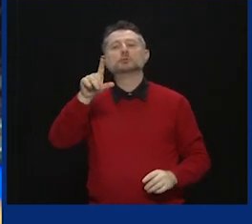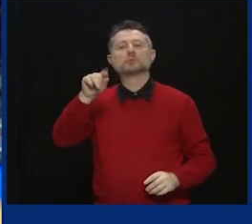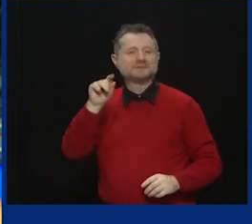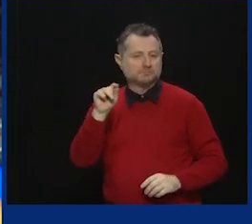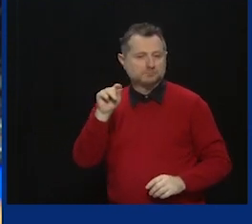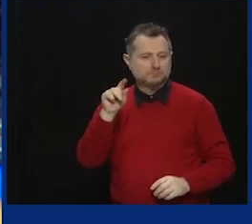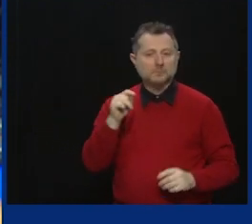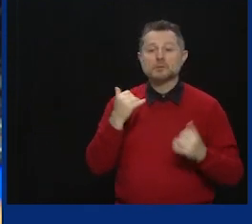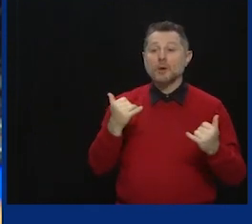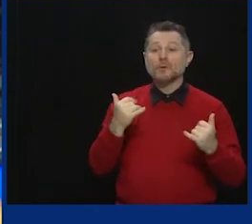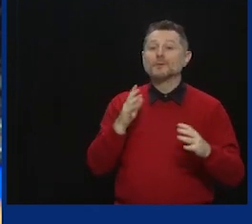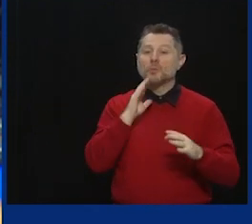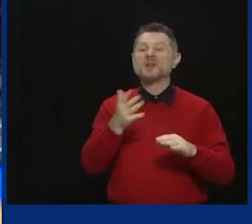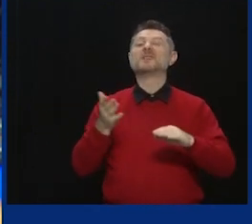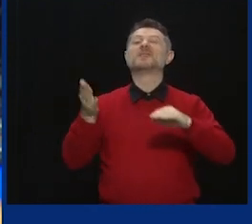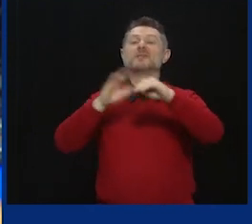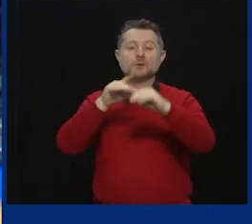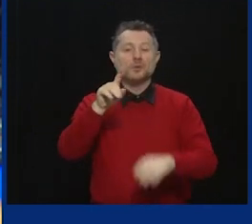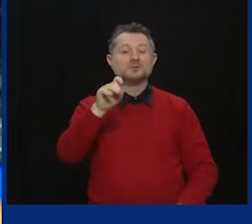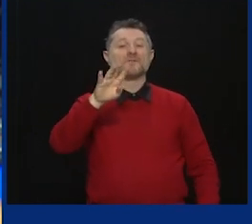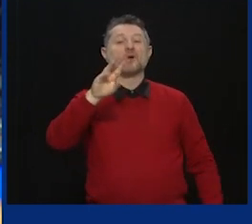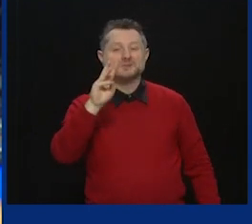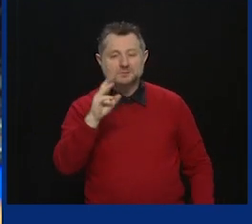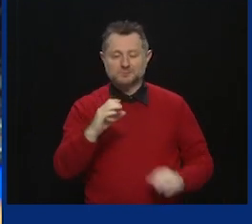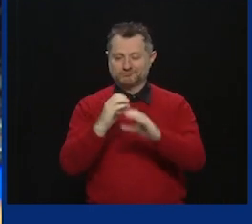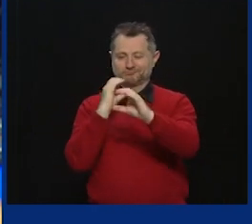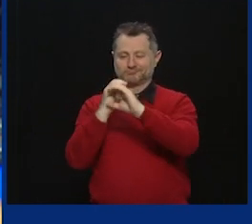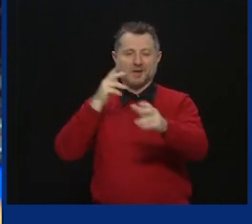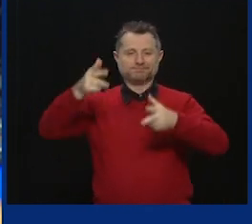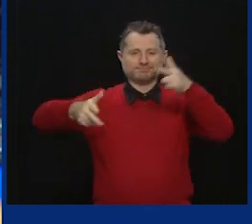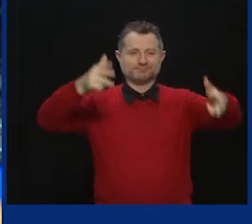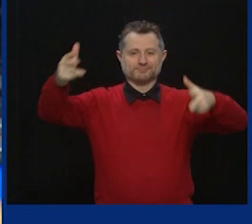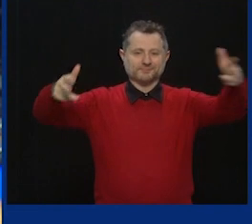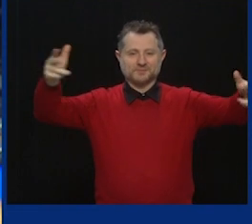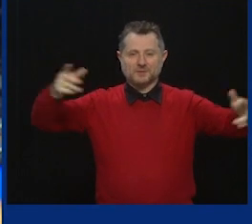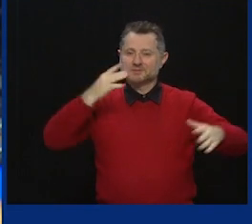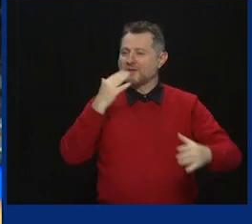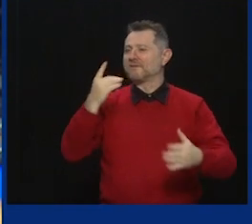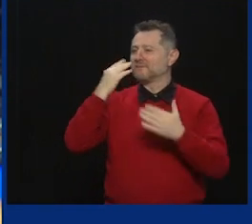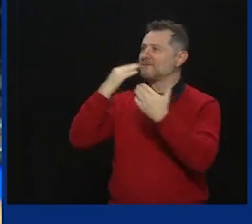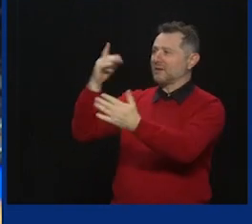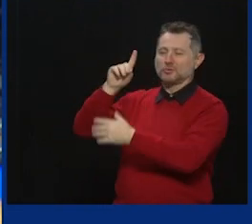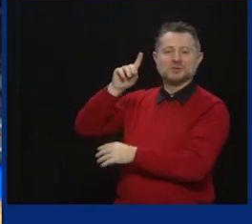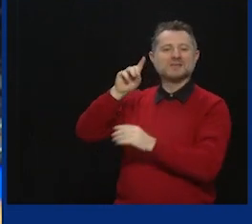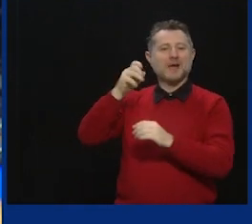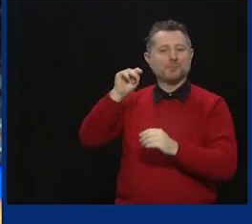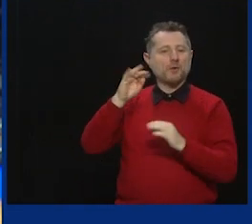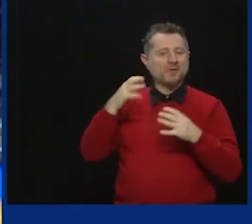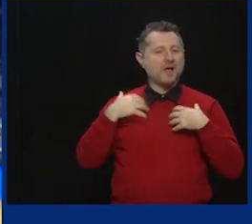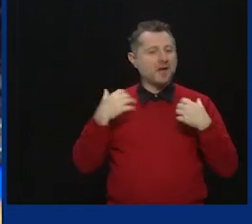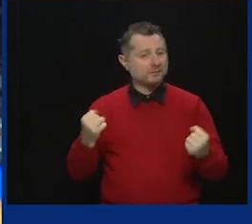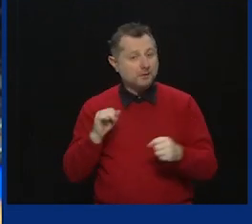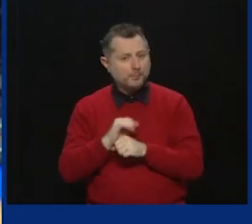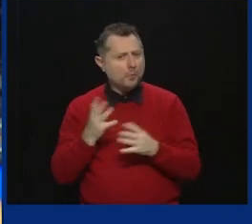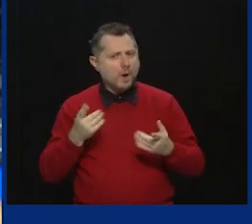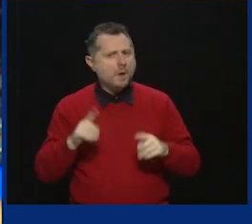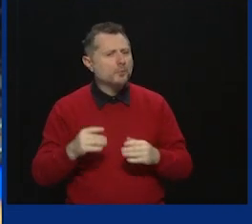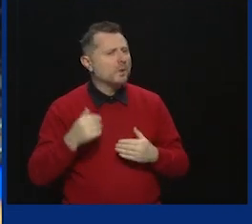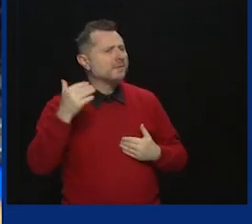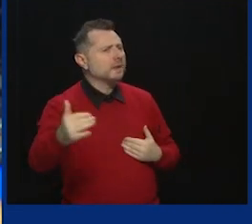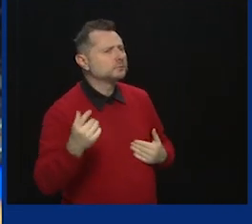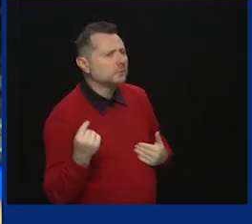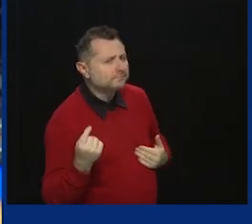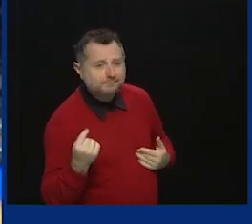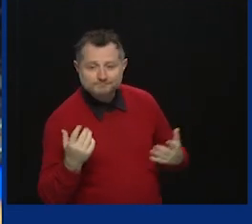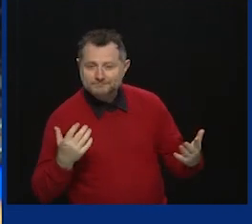it's a lot easier for families. So I want to thank the Department of Health for all their great work on that. But what happens next? We have to work with